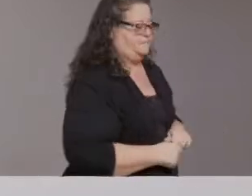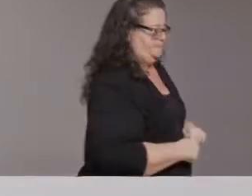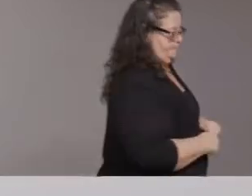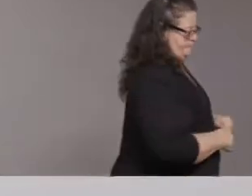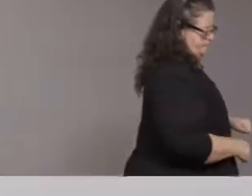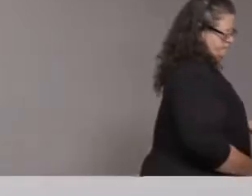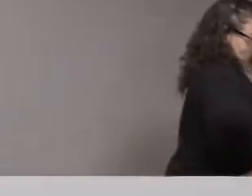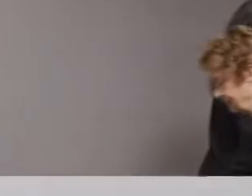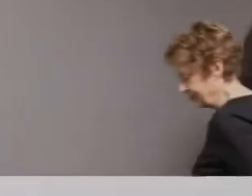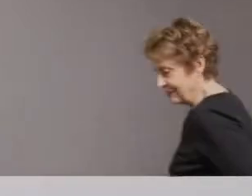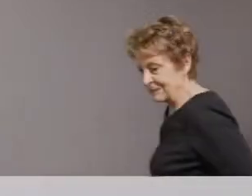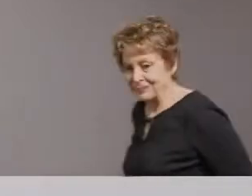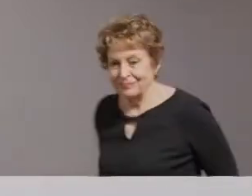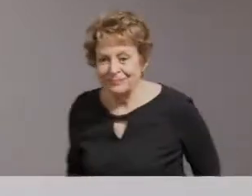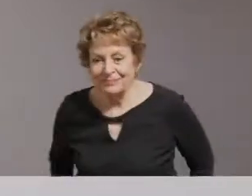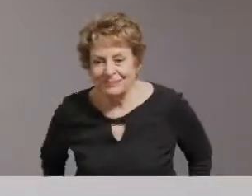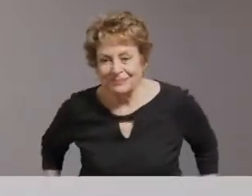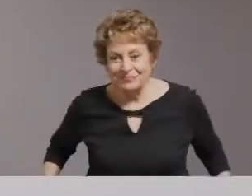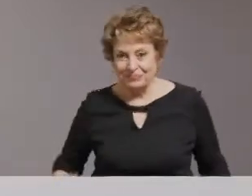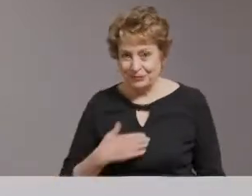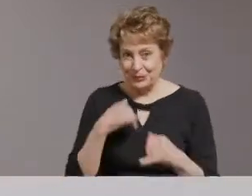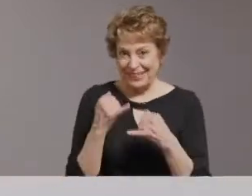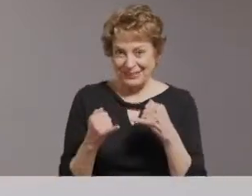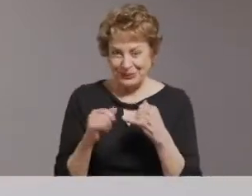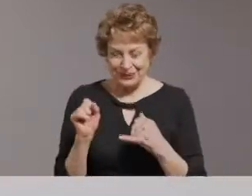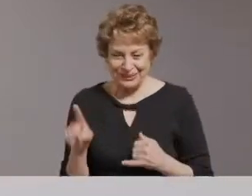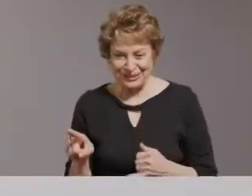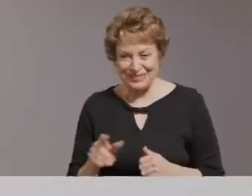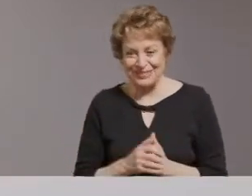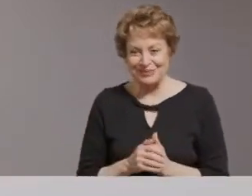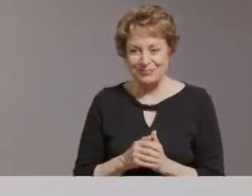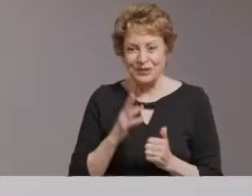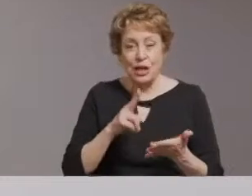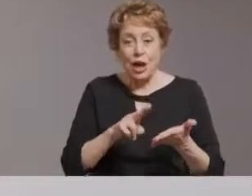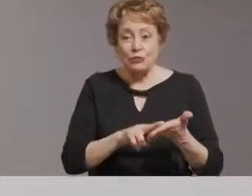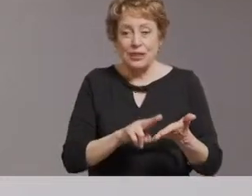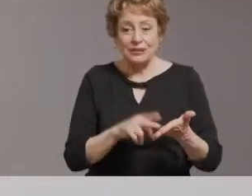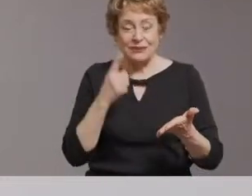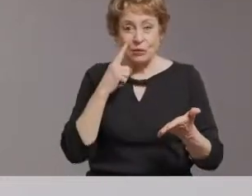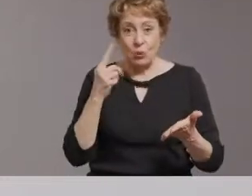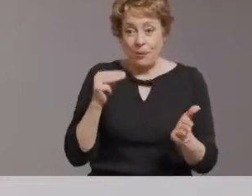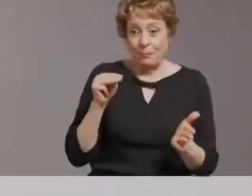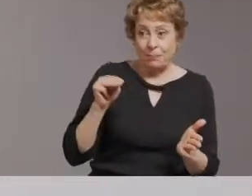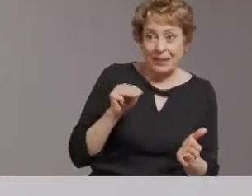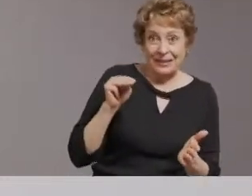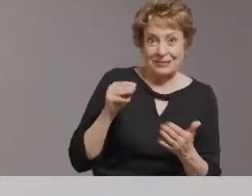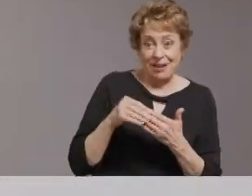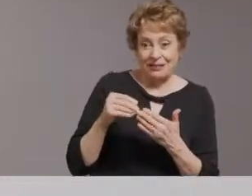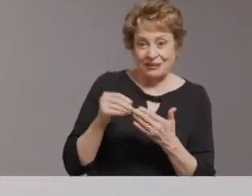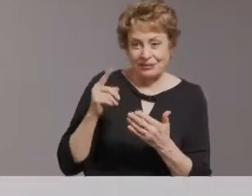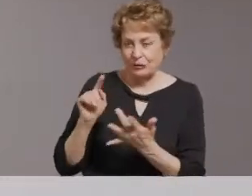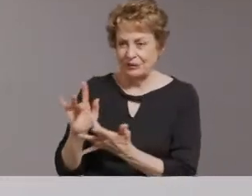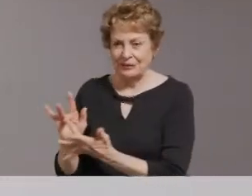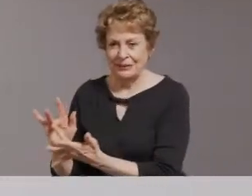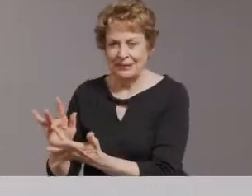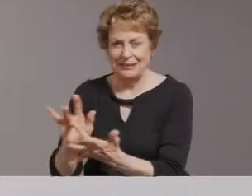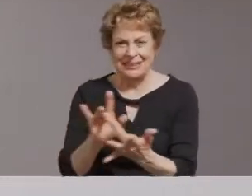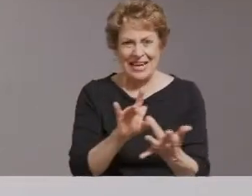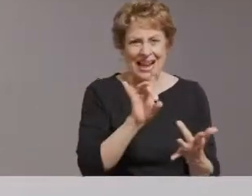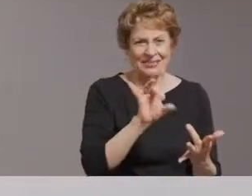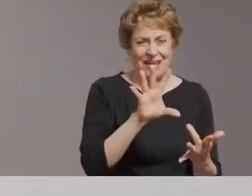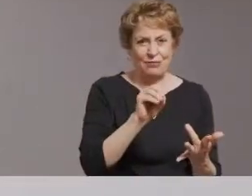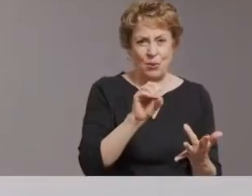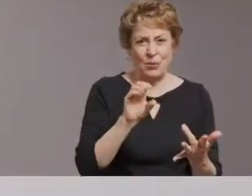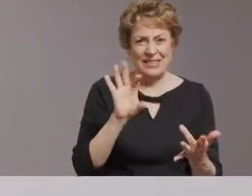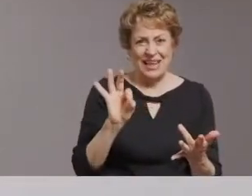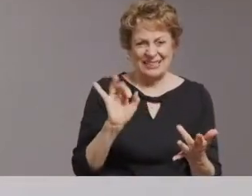$1 million contract to reach out to people in 85009. We have heard from folks who still kind of feel apprehensive